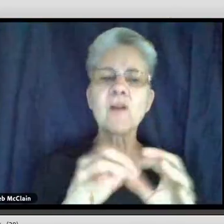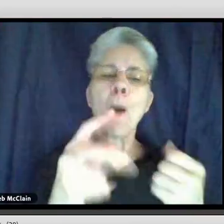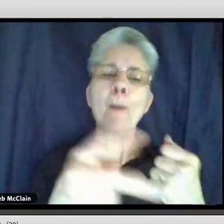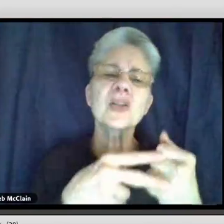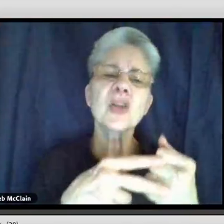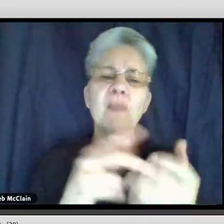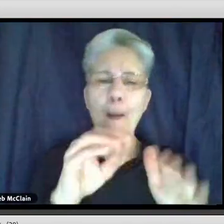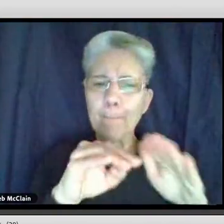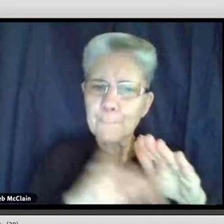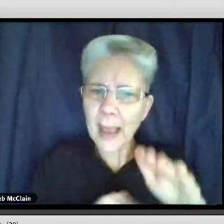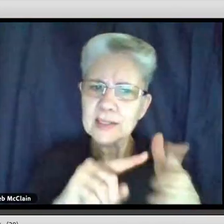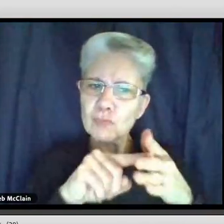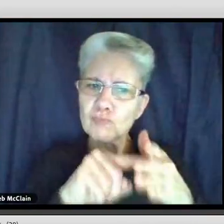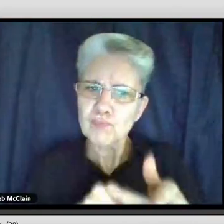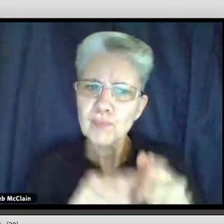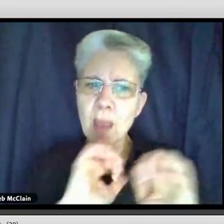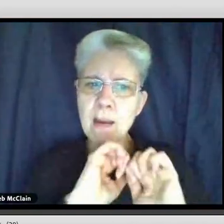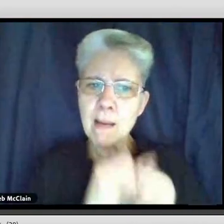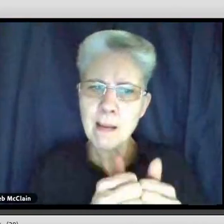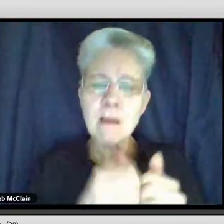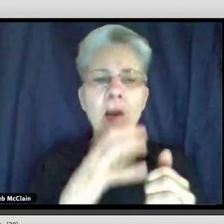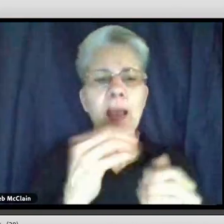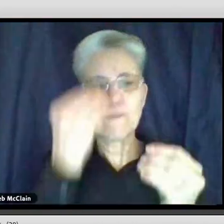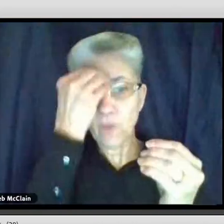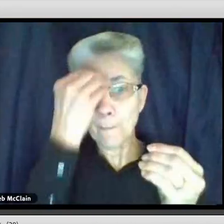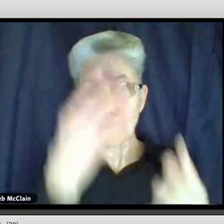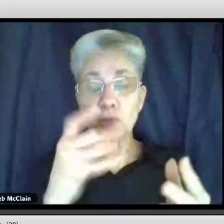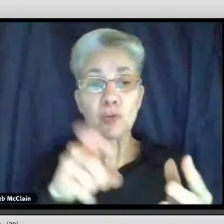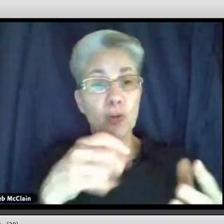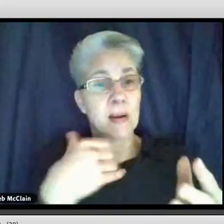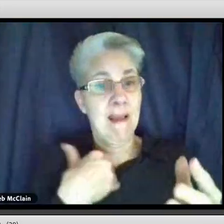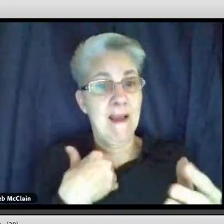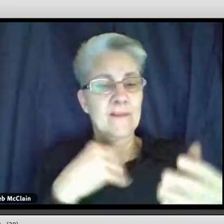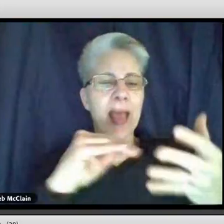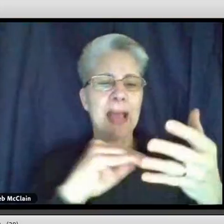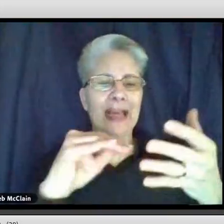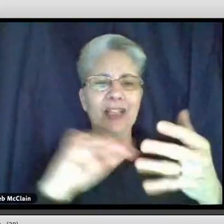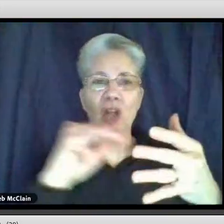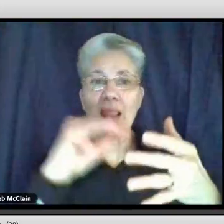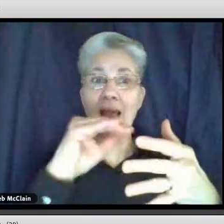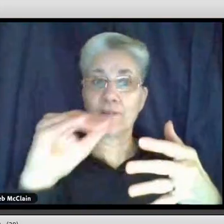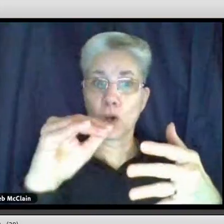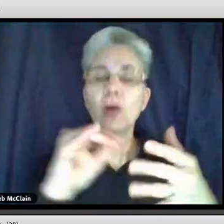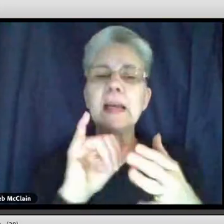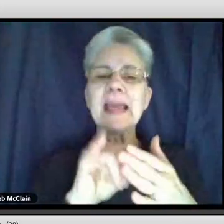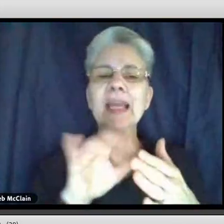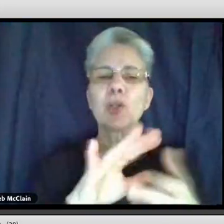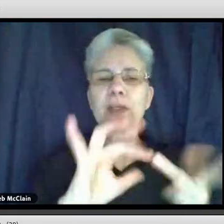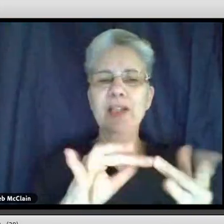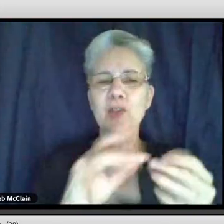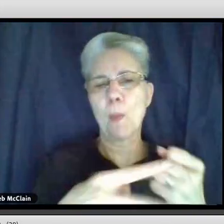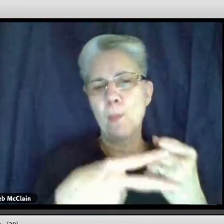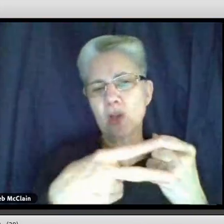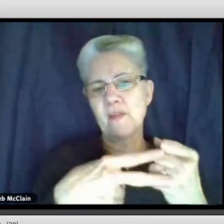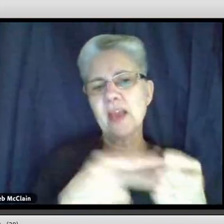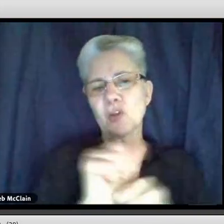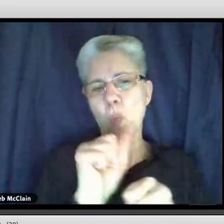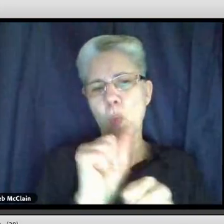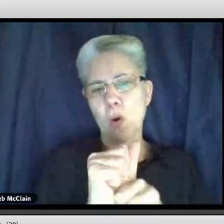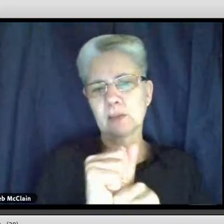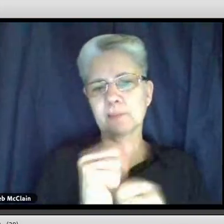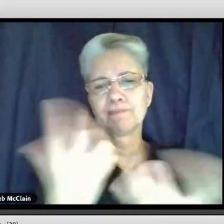basic actions and information you should have at each level within your digital preservation